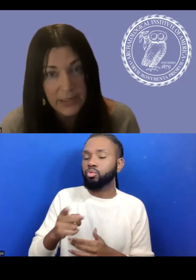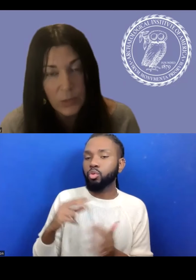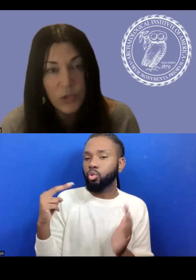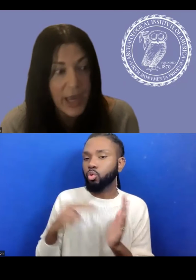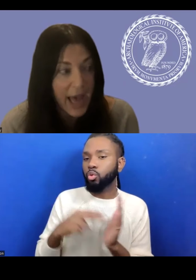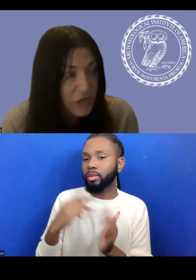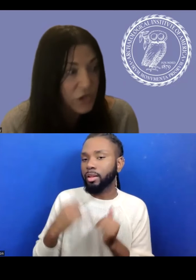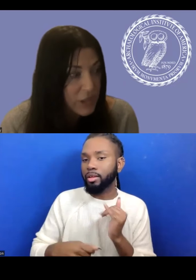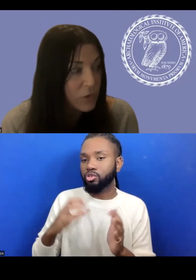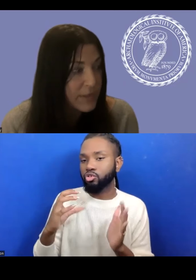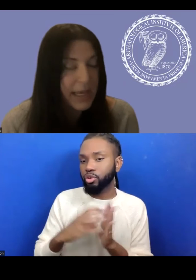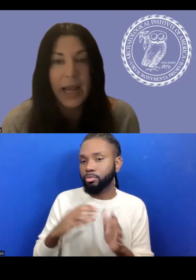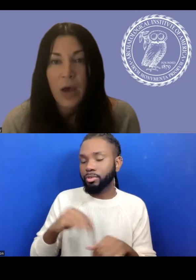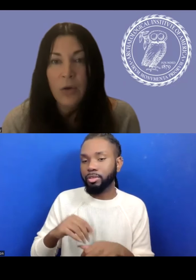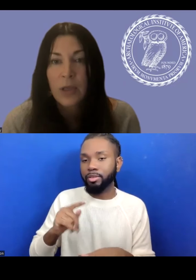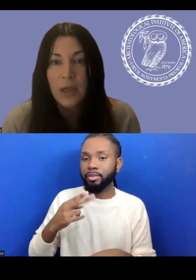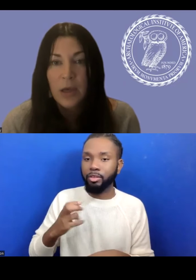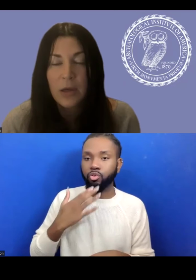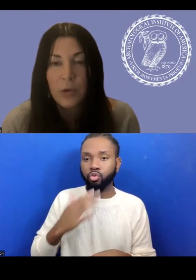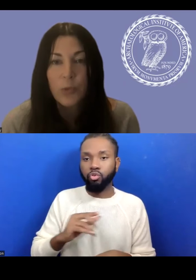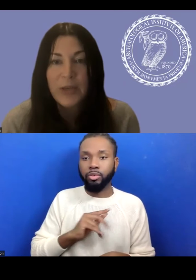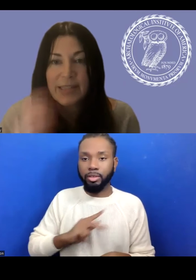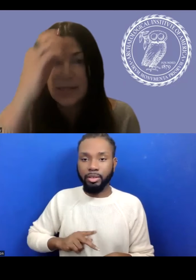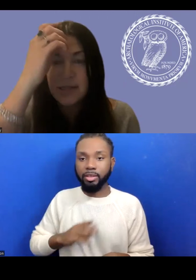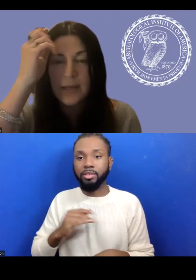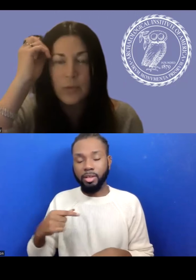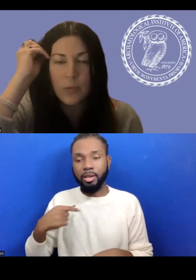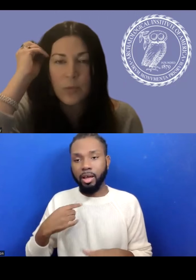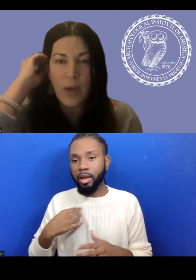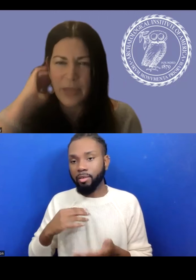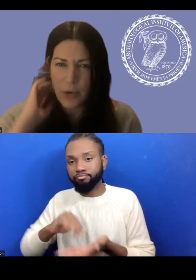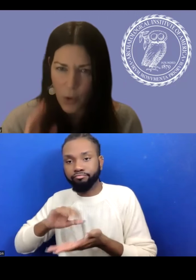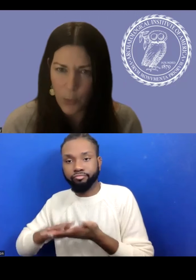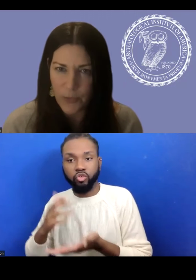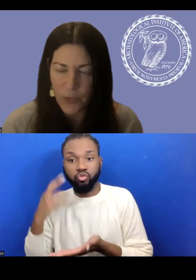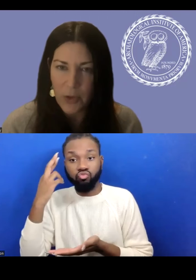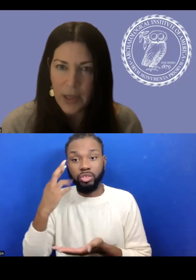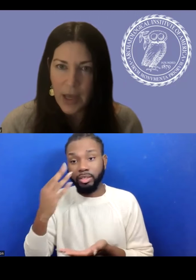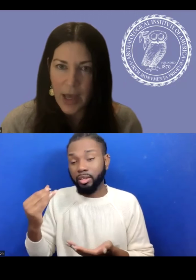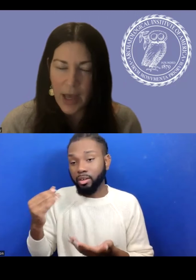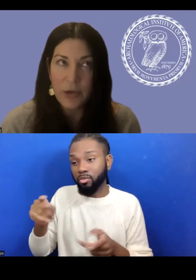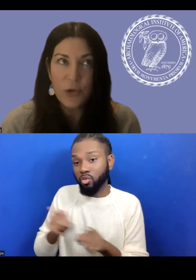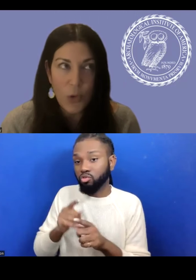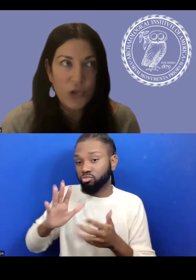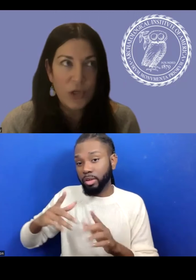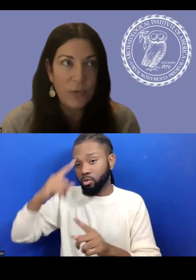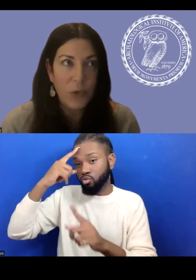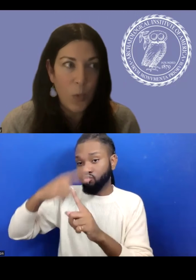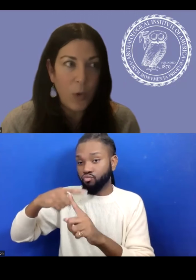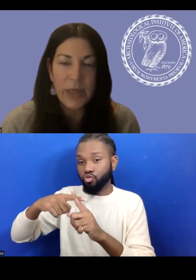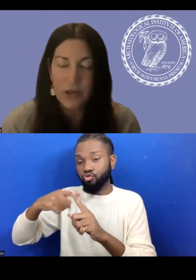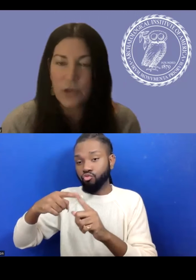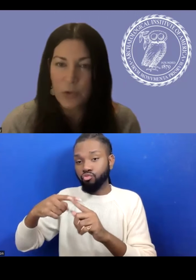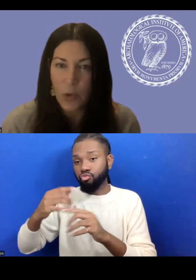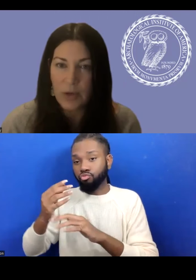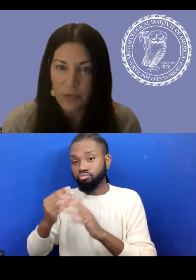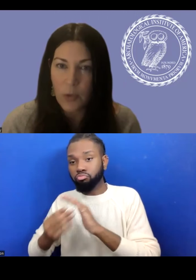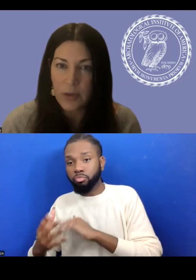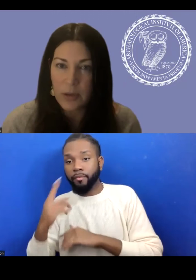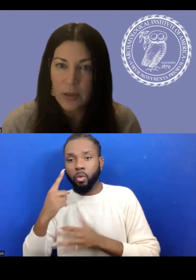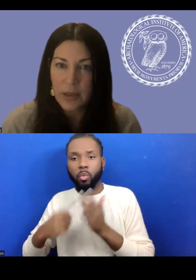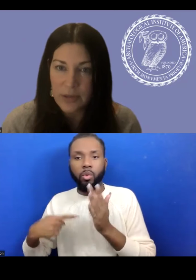Good Kings, in which I actually do set out a reasoned and rather hopeful notion for what we can do